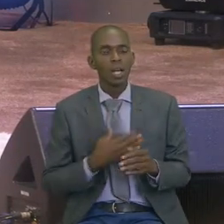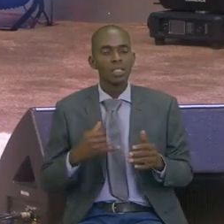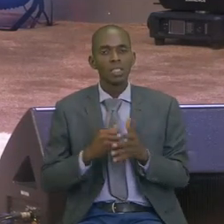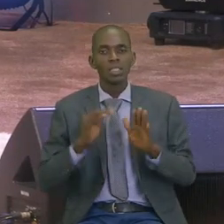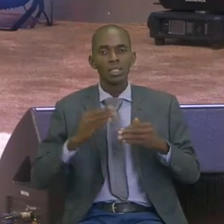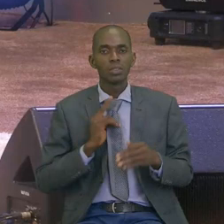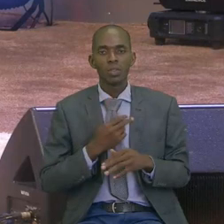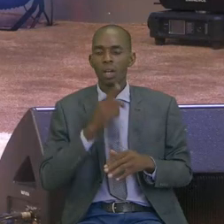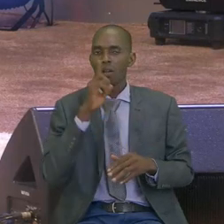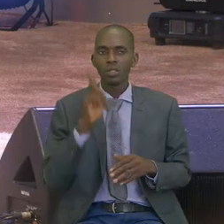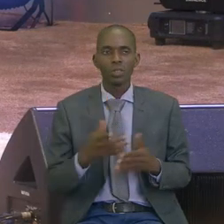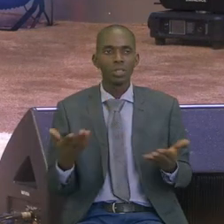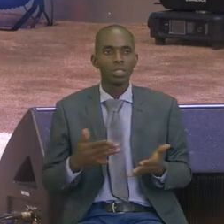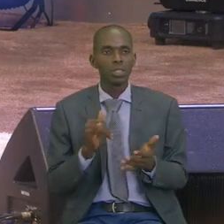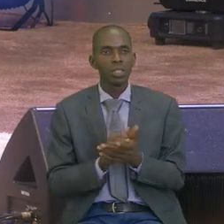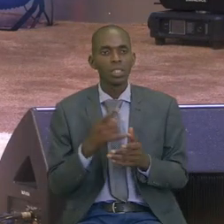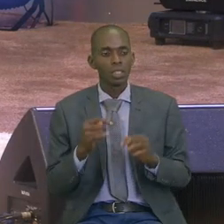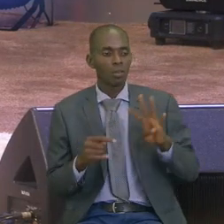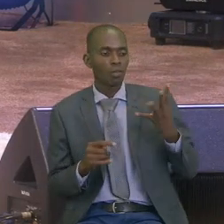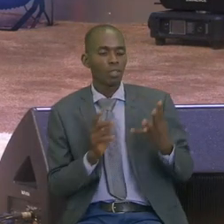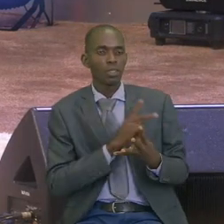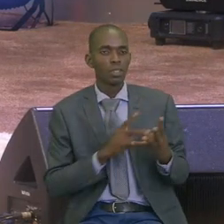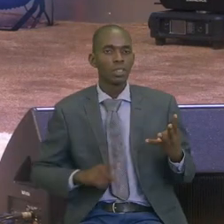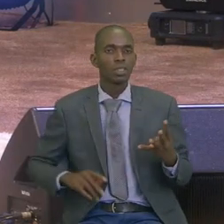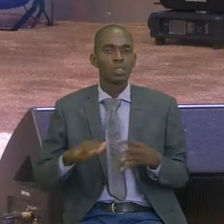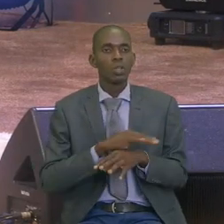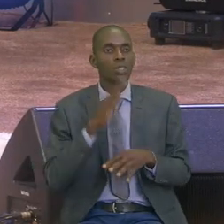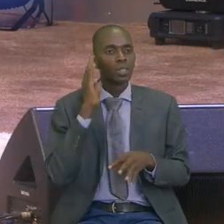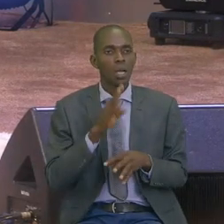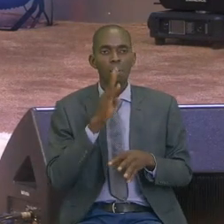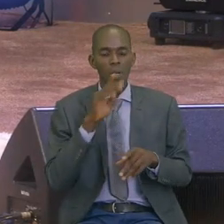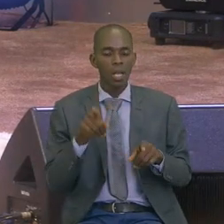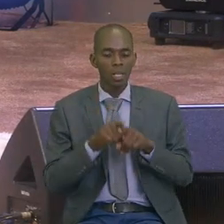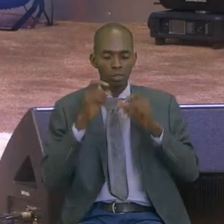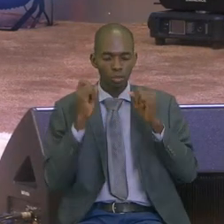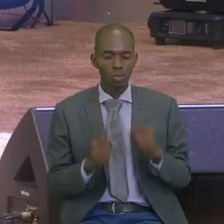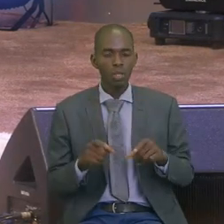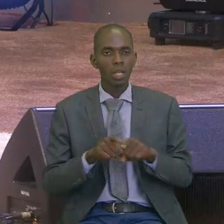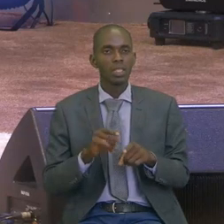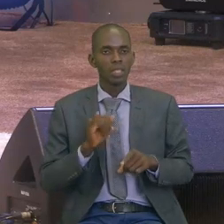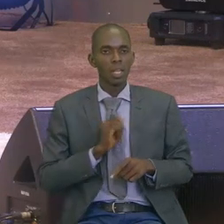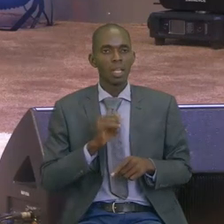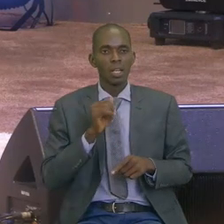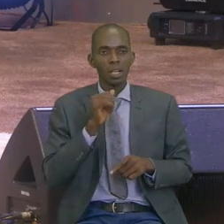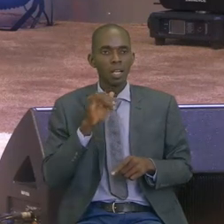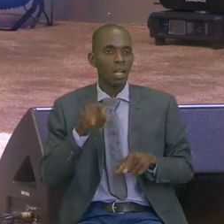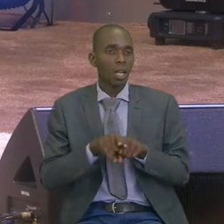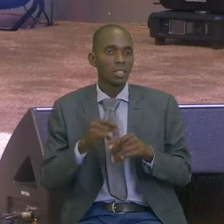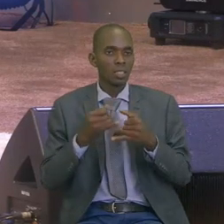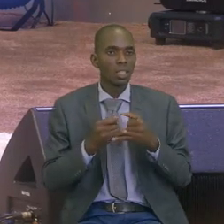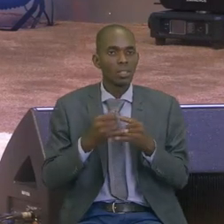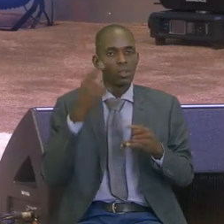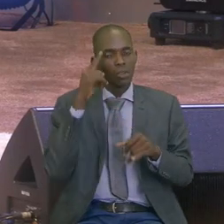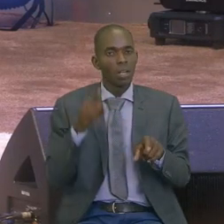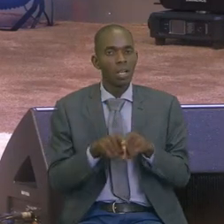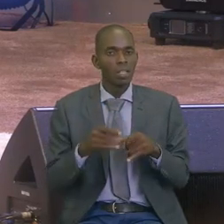tells us, and the fourth kingdom shall be strong as iron, for as much as iron breaketh in